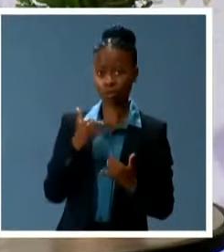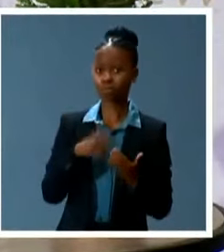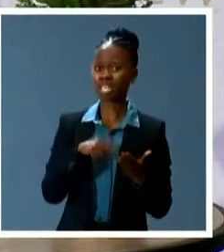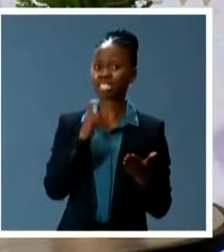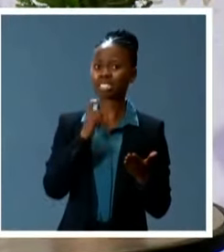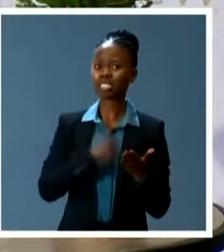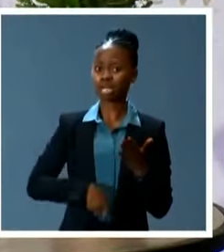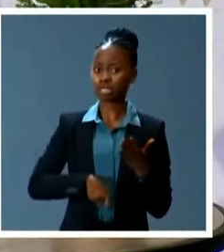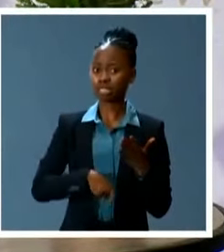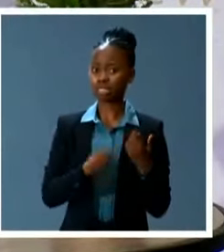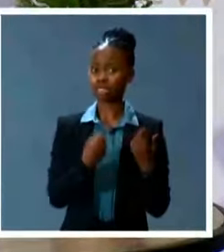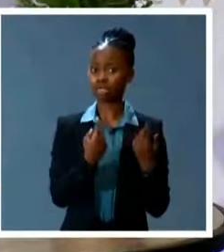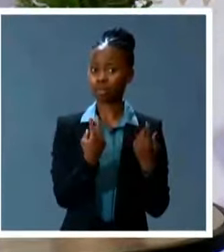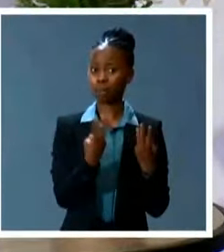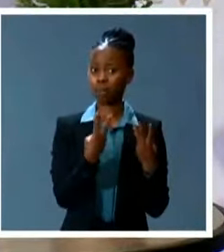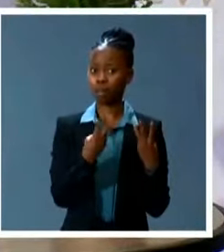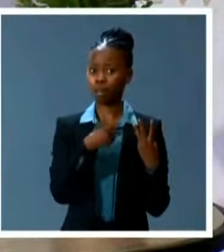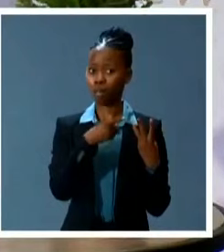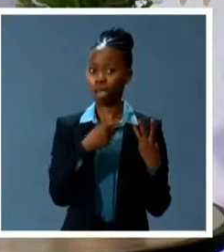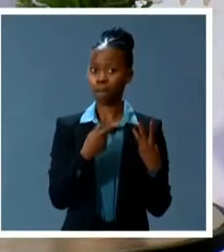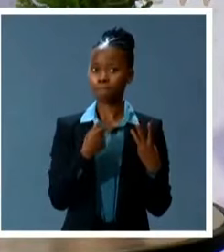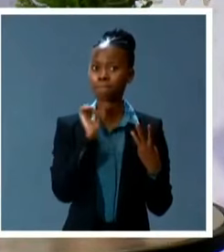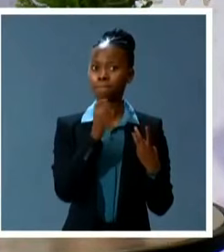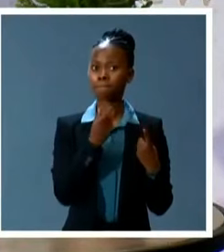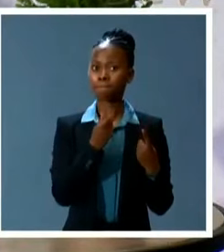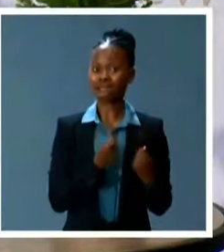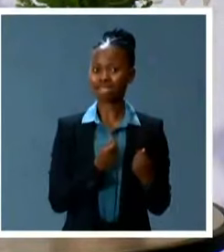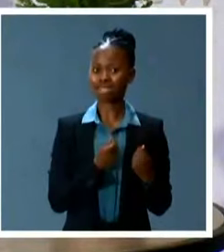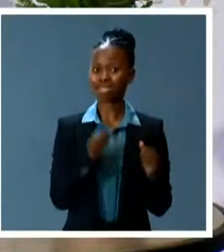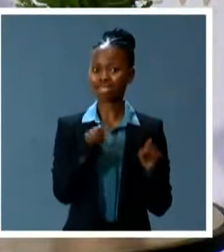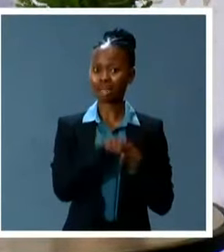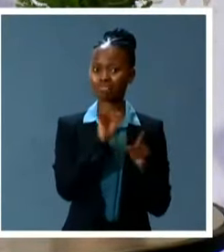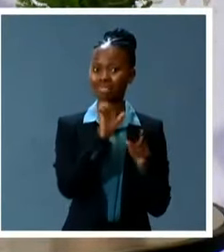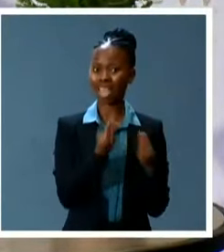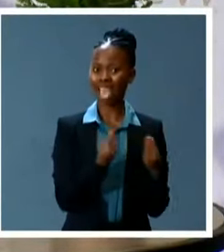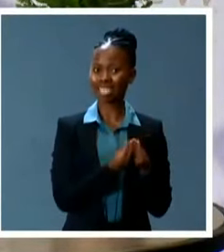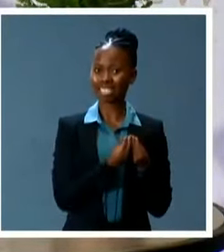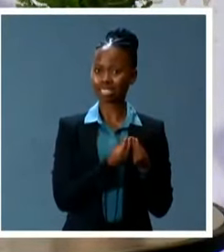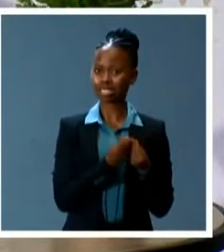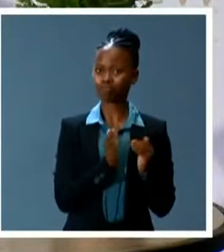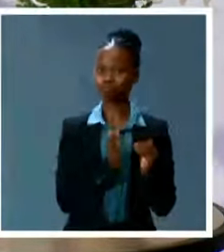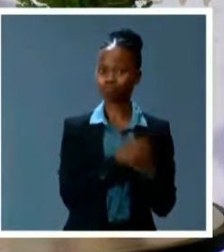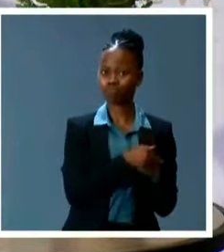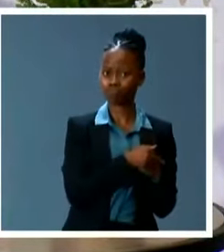hide assets and fleece money from the developing world? And what is the UN doing about that?